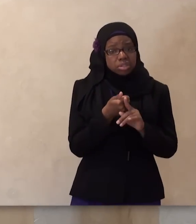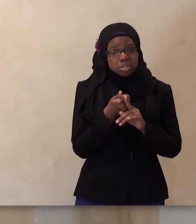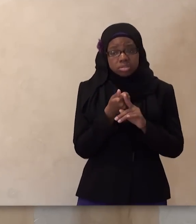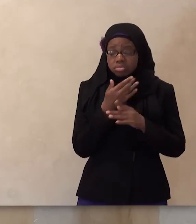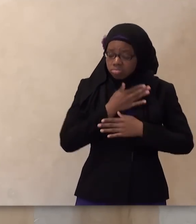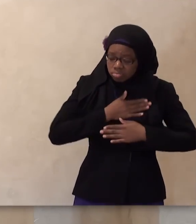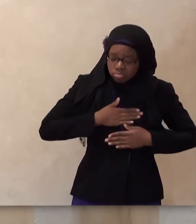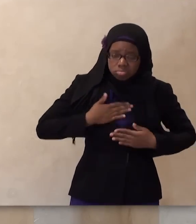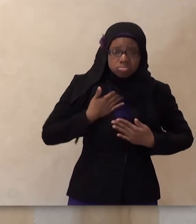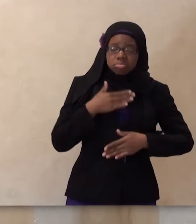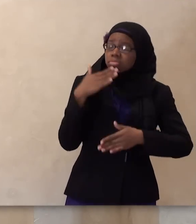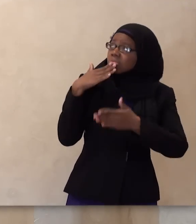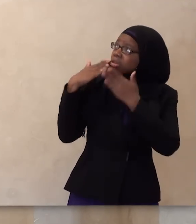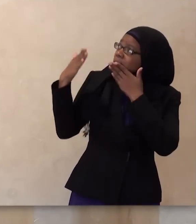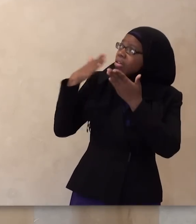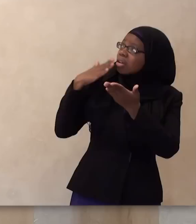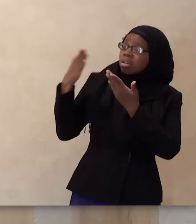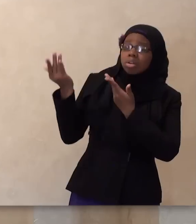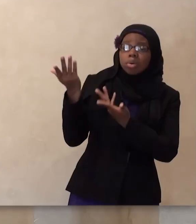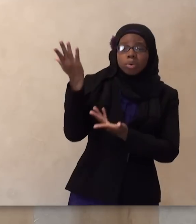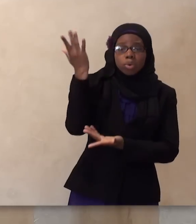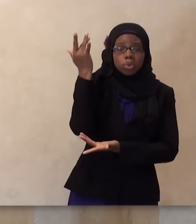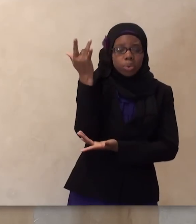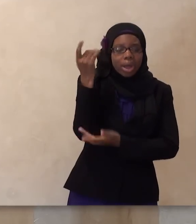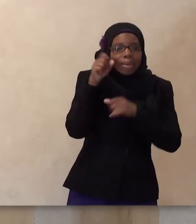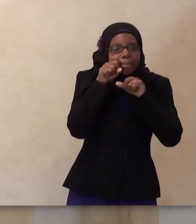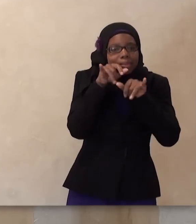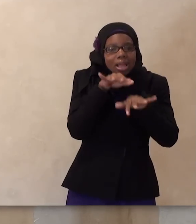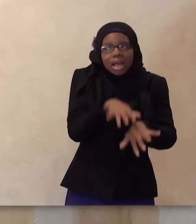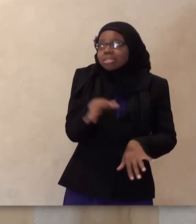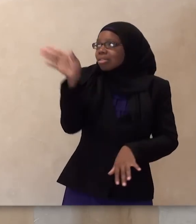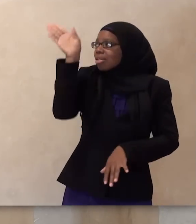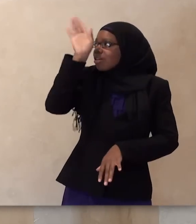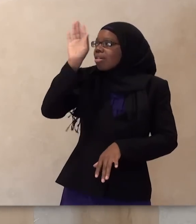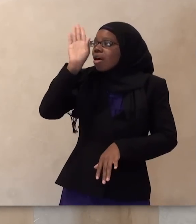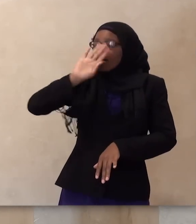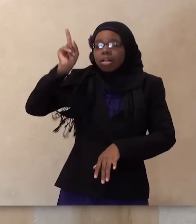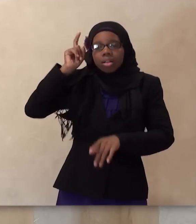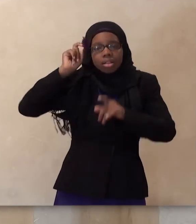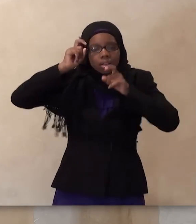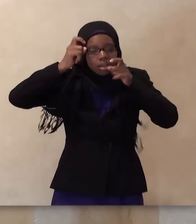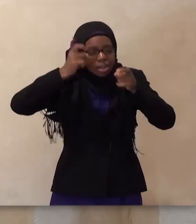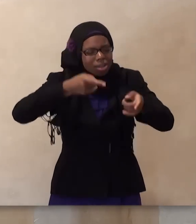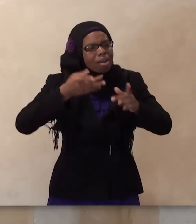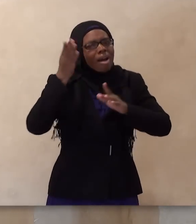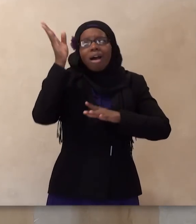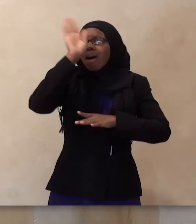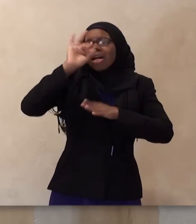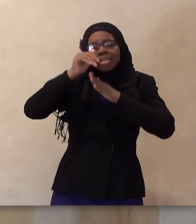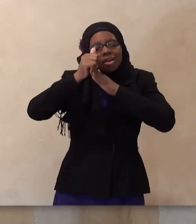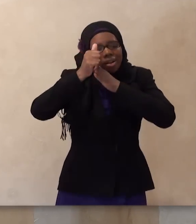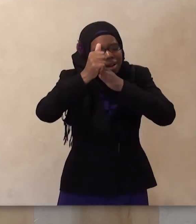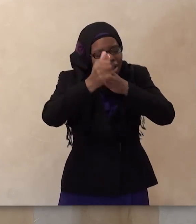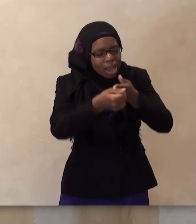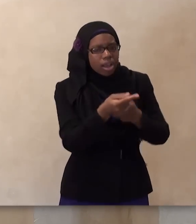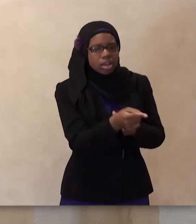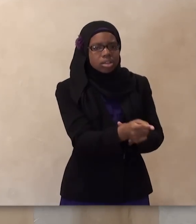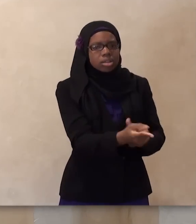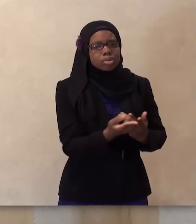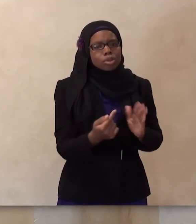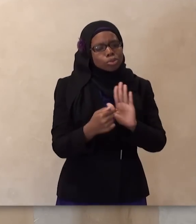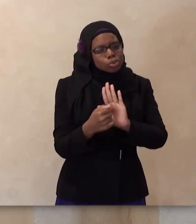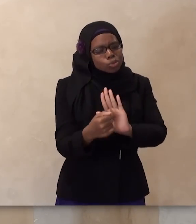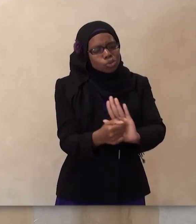thanking Allah subhanahu wa ta'ala for the blessings he got, that Allah subhanahu wa ta'ala guided him, Allah subhanahu wa ta'ala chose him